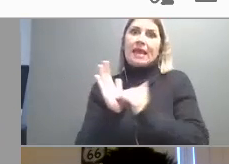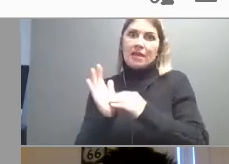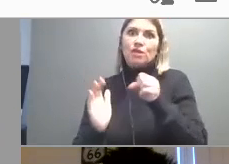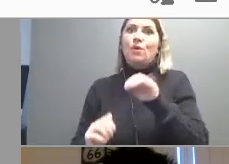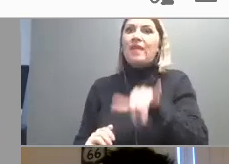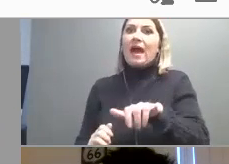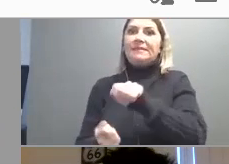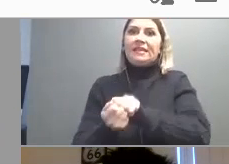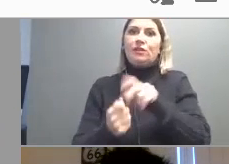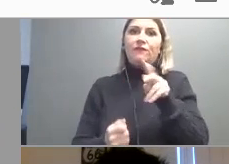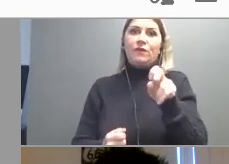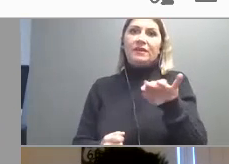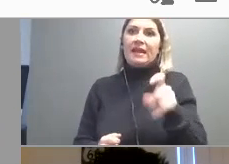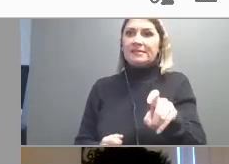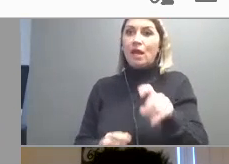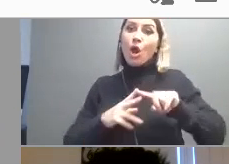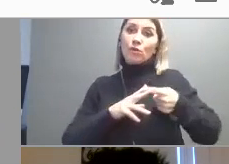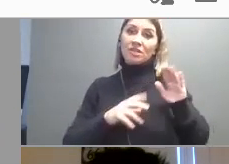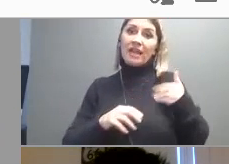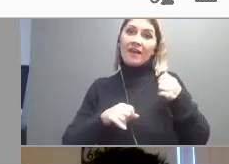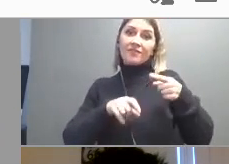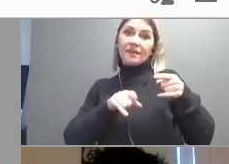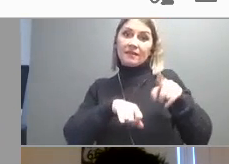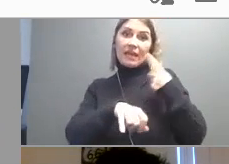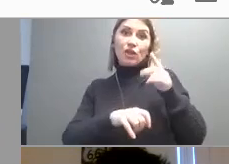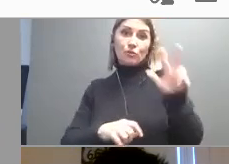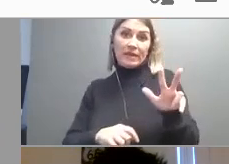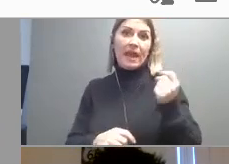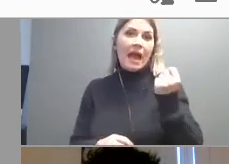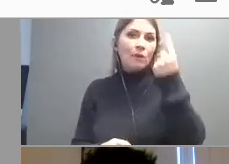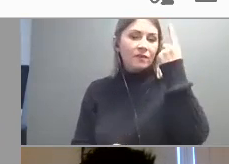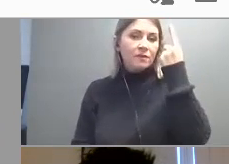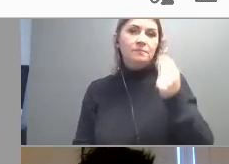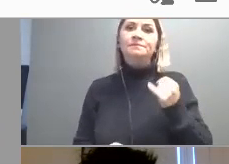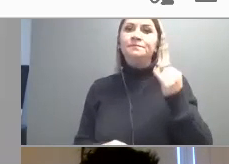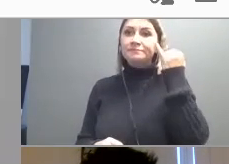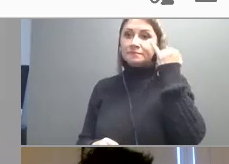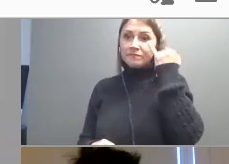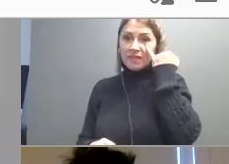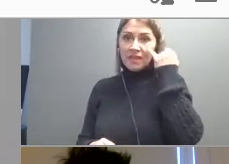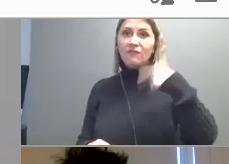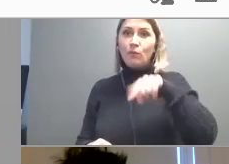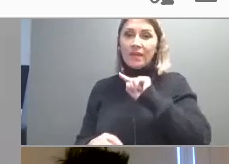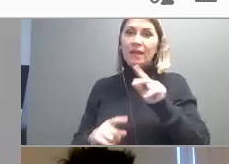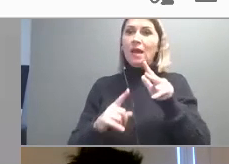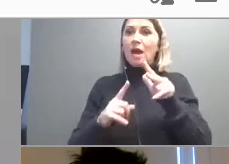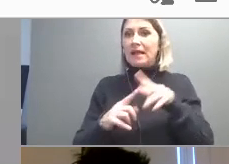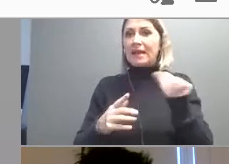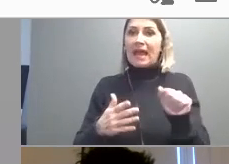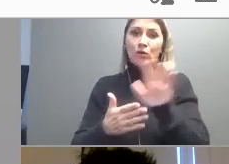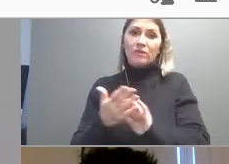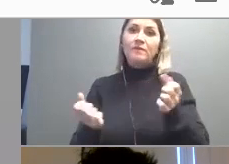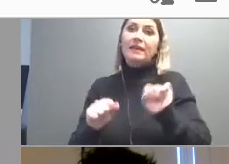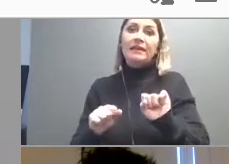particular vertex originally had the length 3. However, if we were to apply an algorithm that can